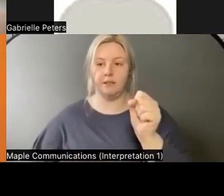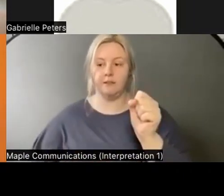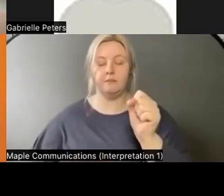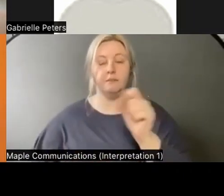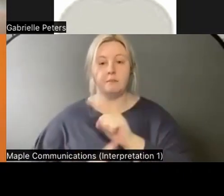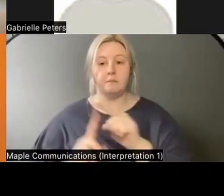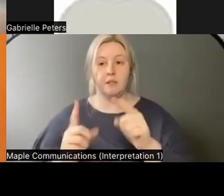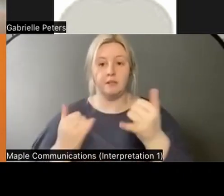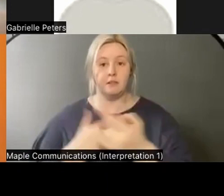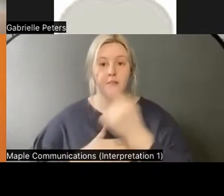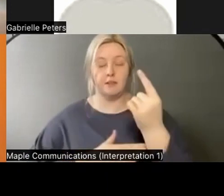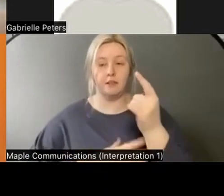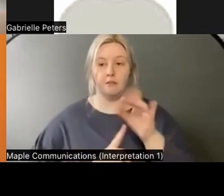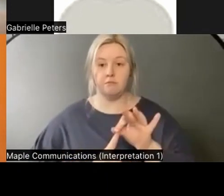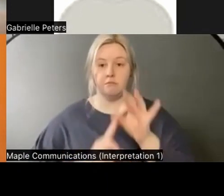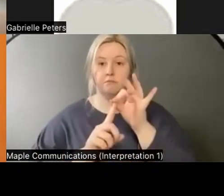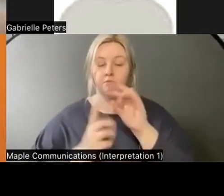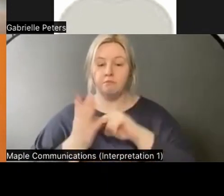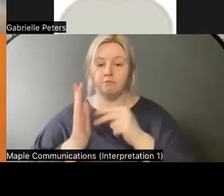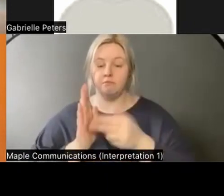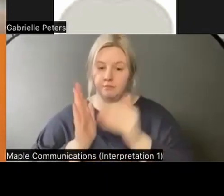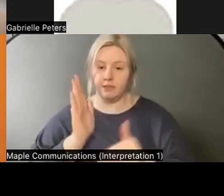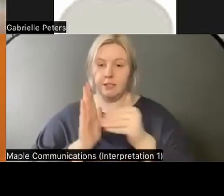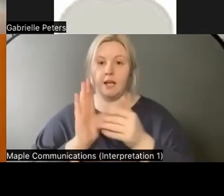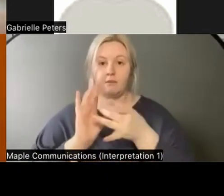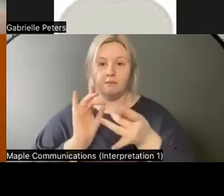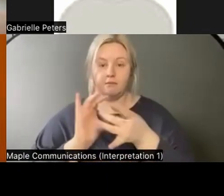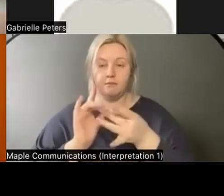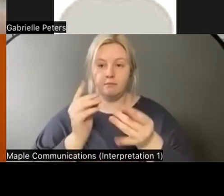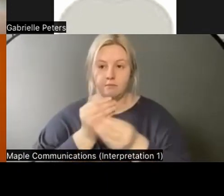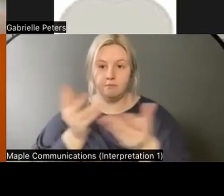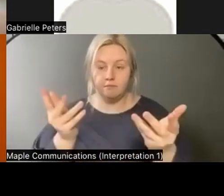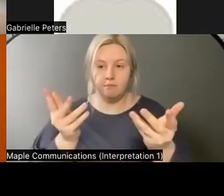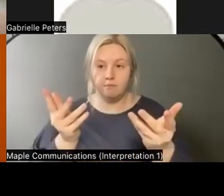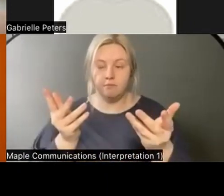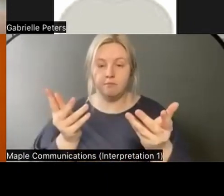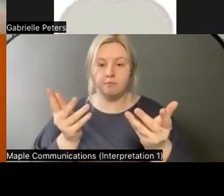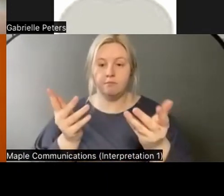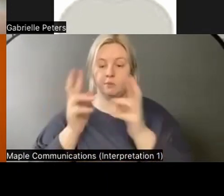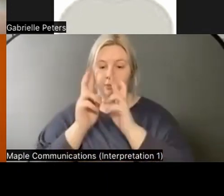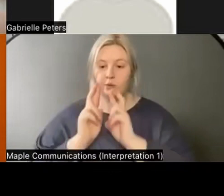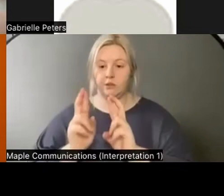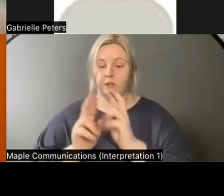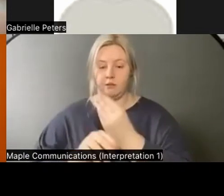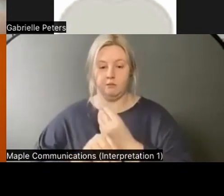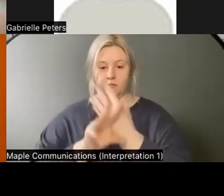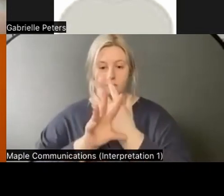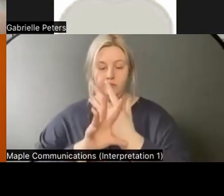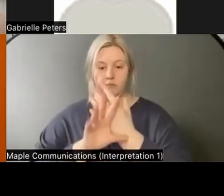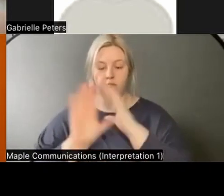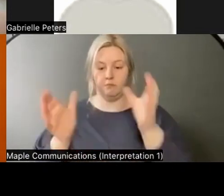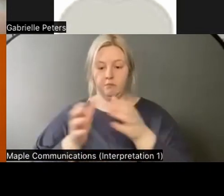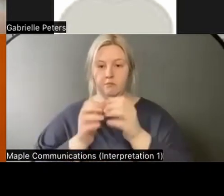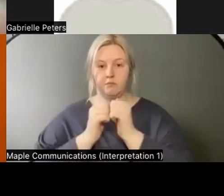especially, it bears repeating that we come to that virtual space as a